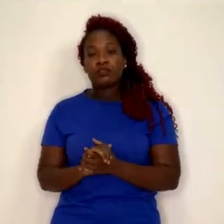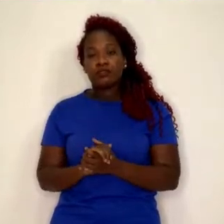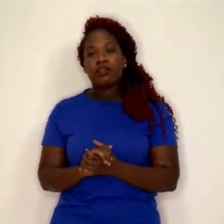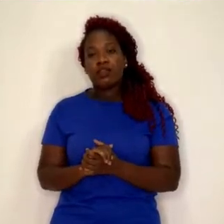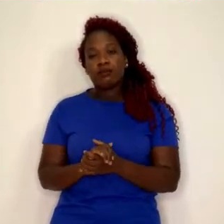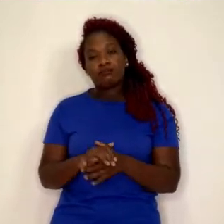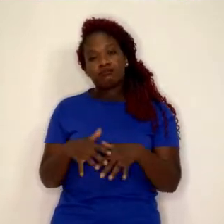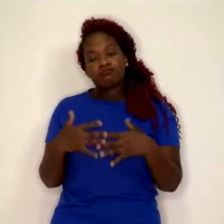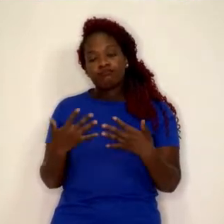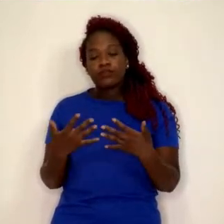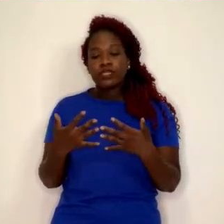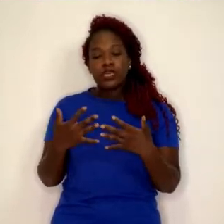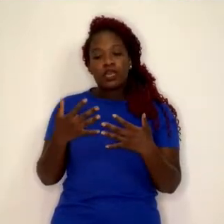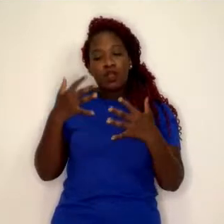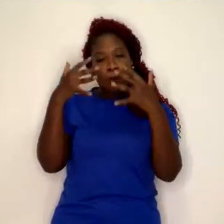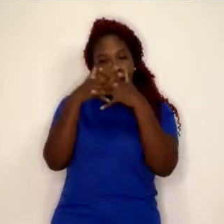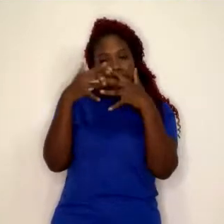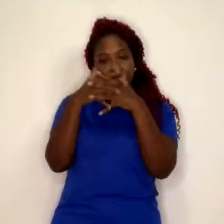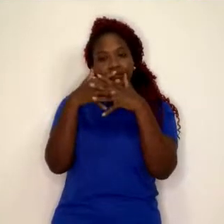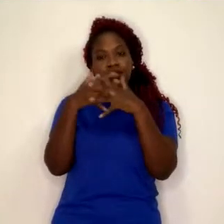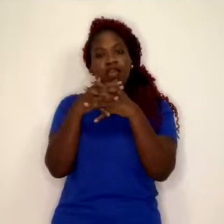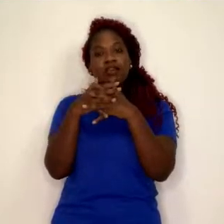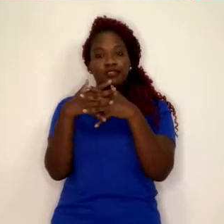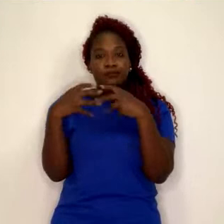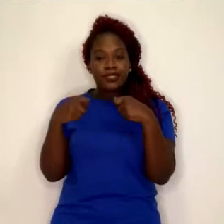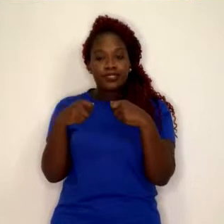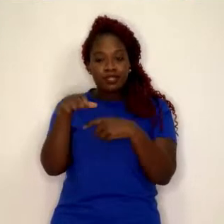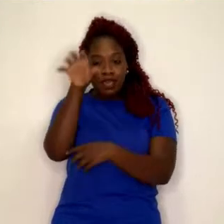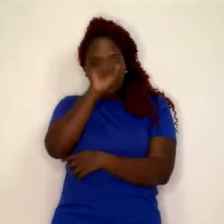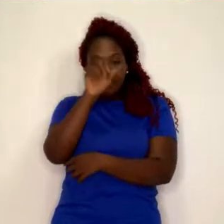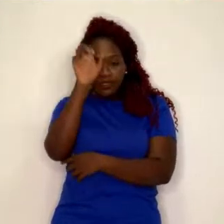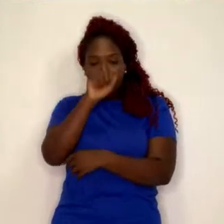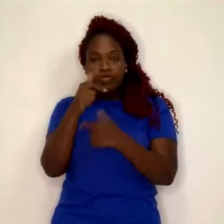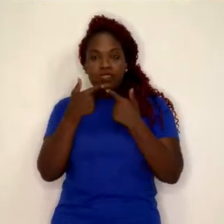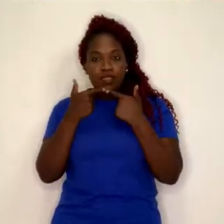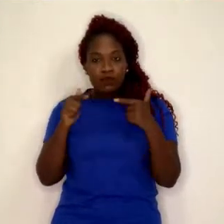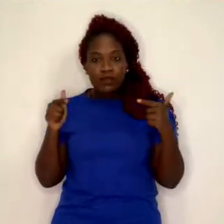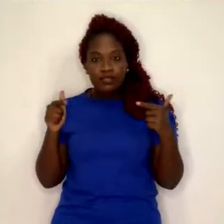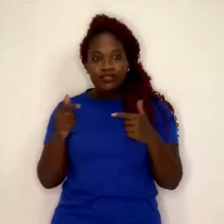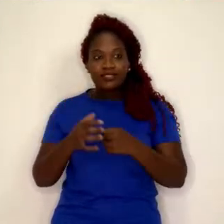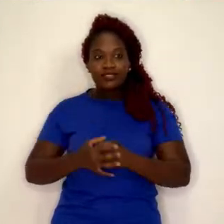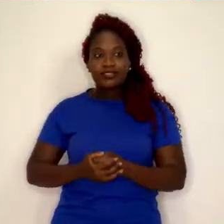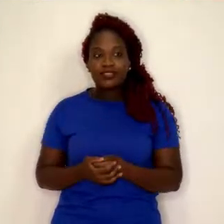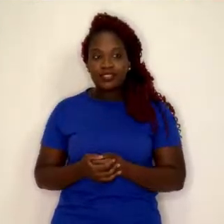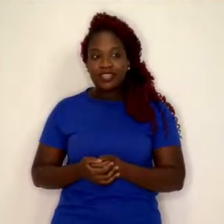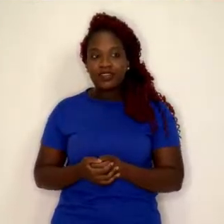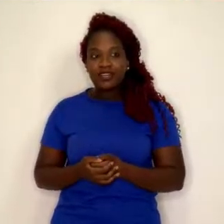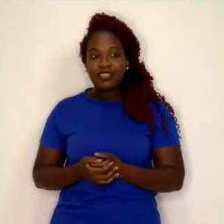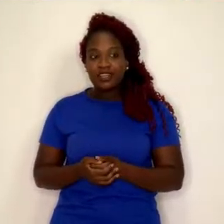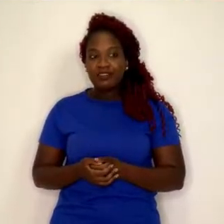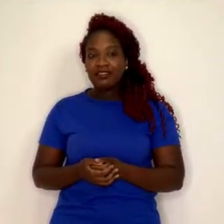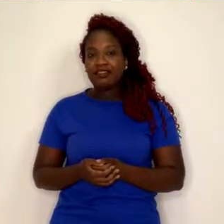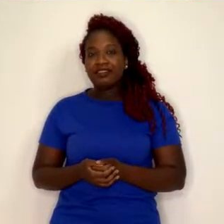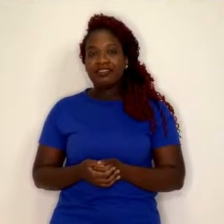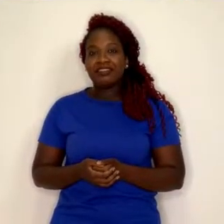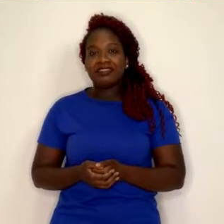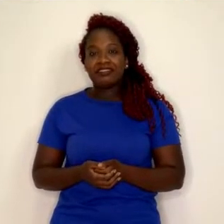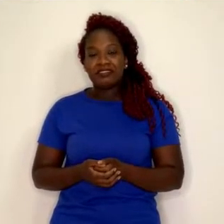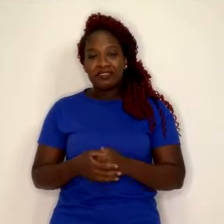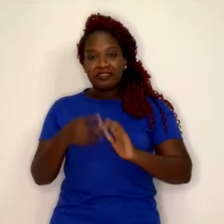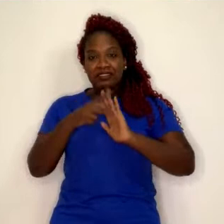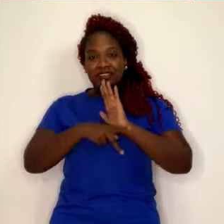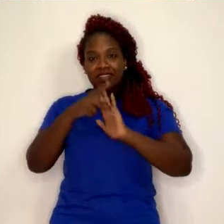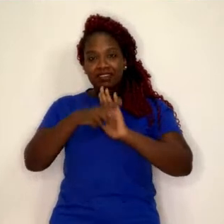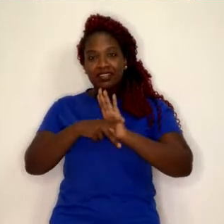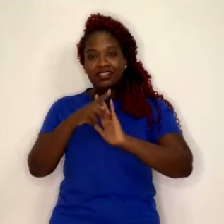from some levels of complexity. So it demands a certain understanding of languages. So